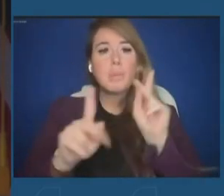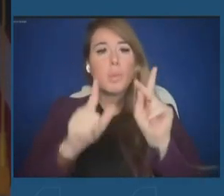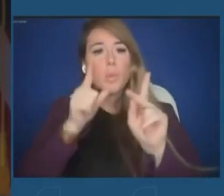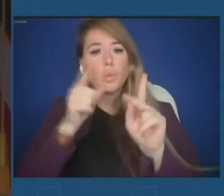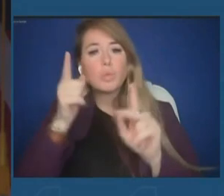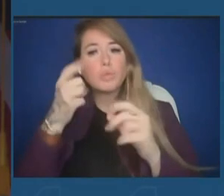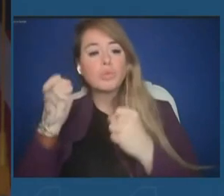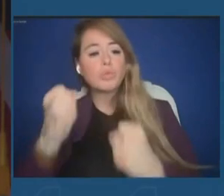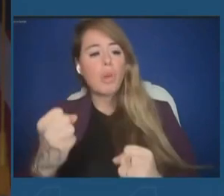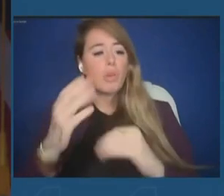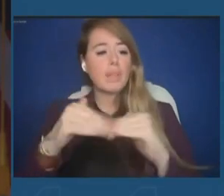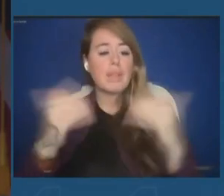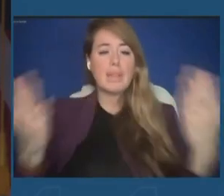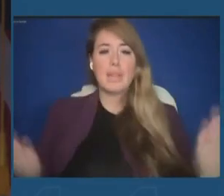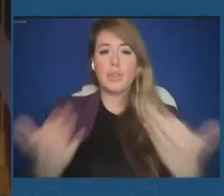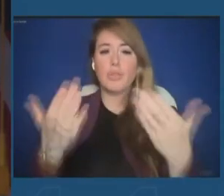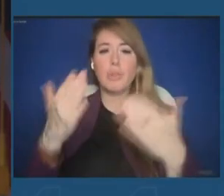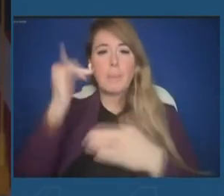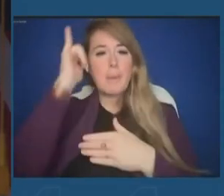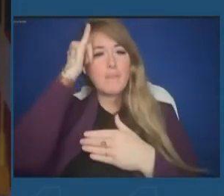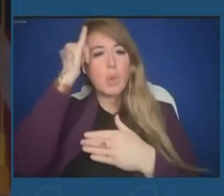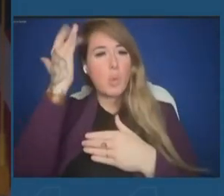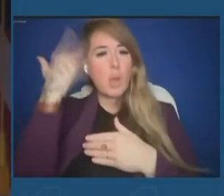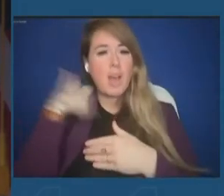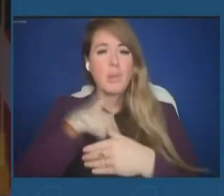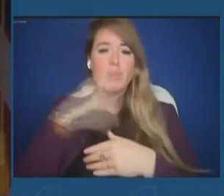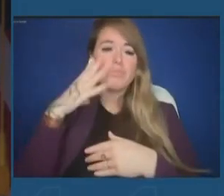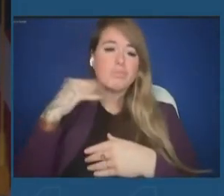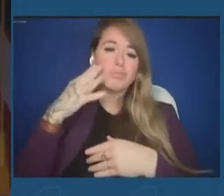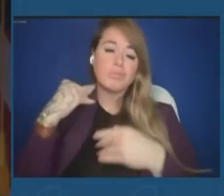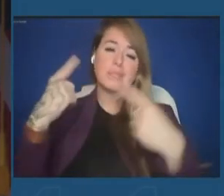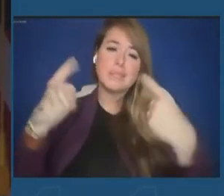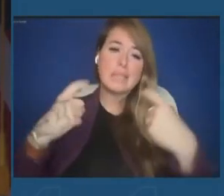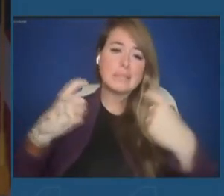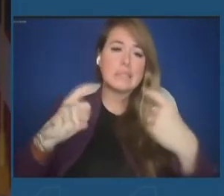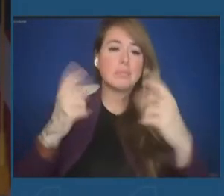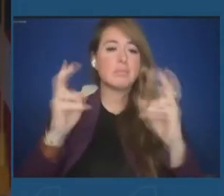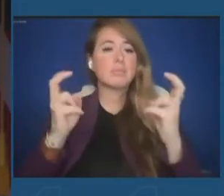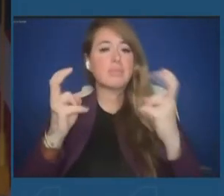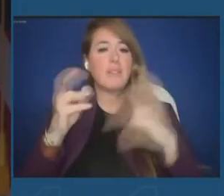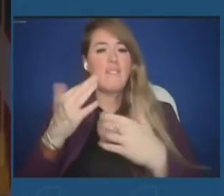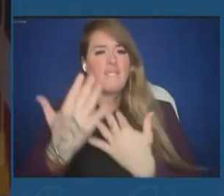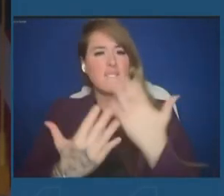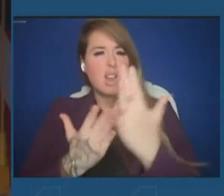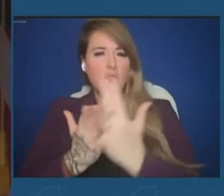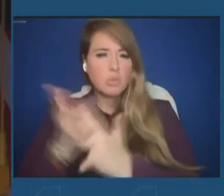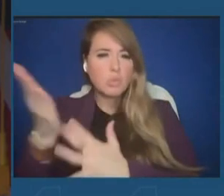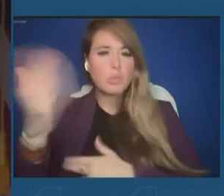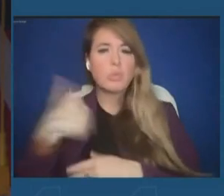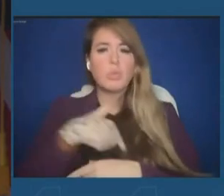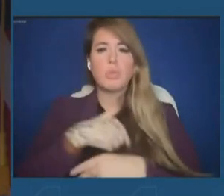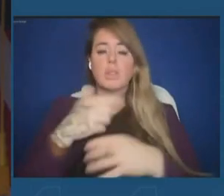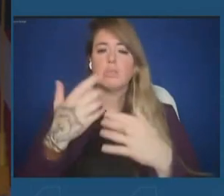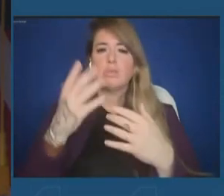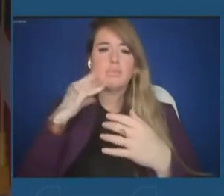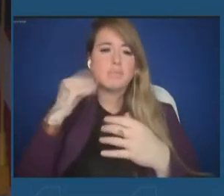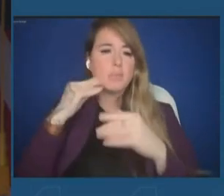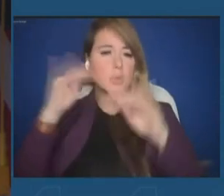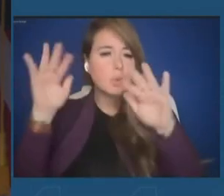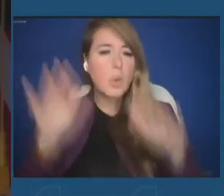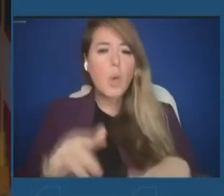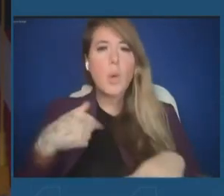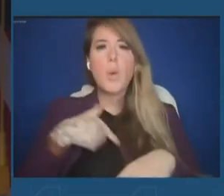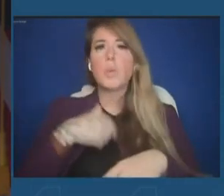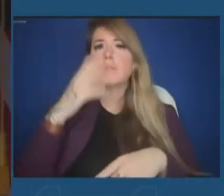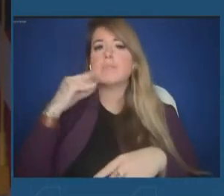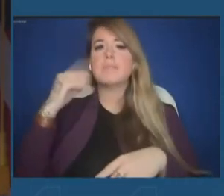right here in Buffalo, because we have been tested. We've been tested by fire. We've been tested by snow. We've been tested by